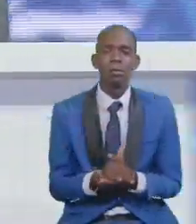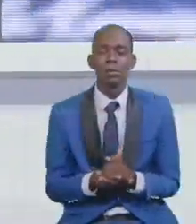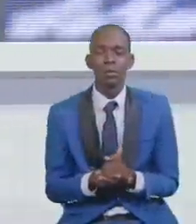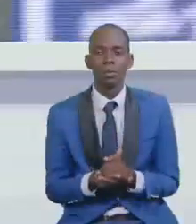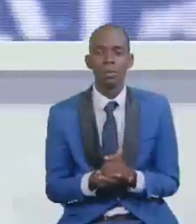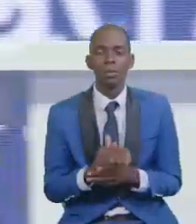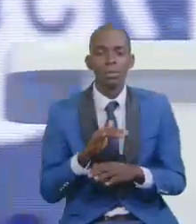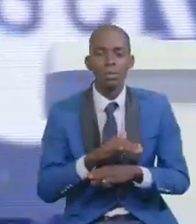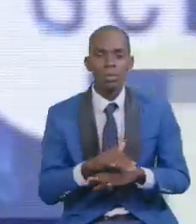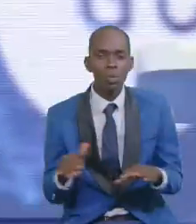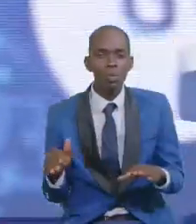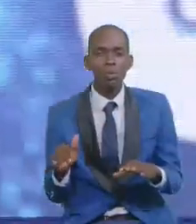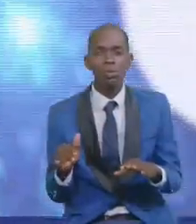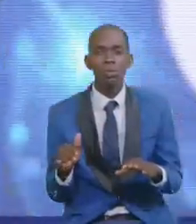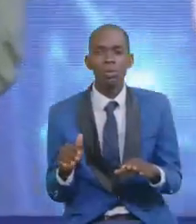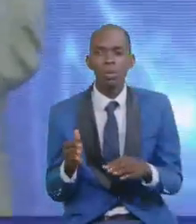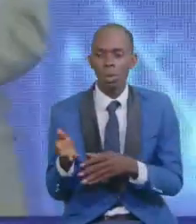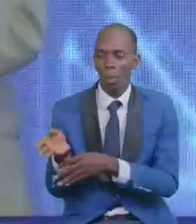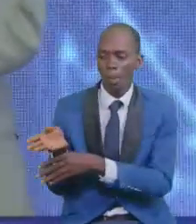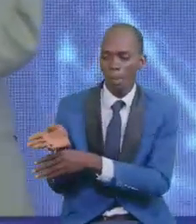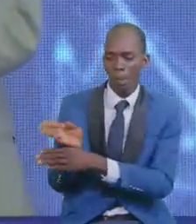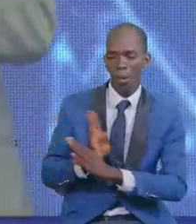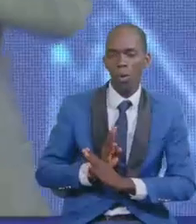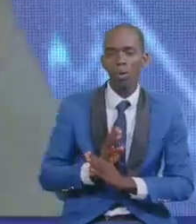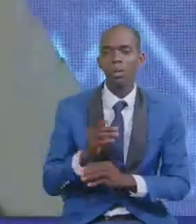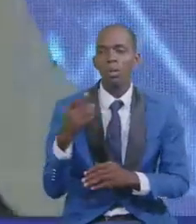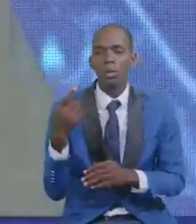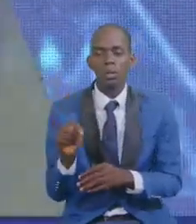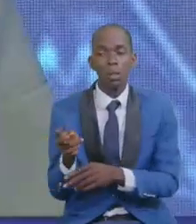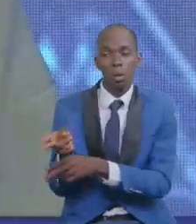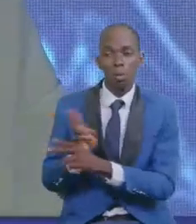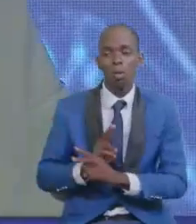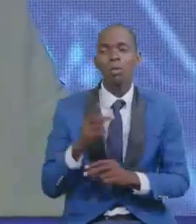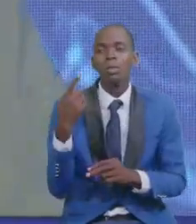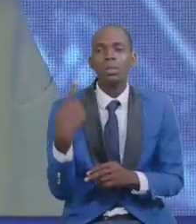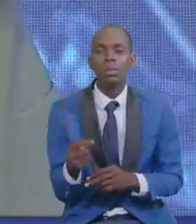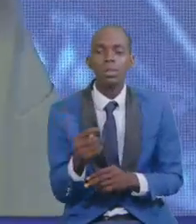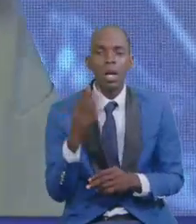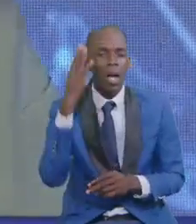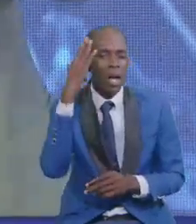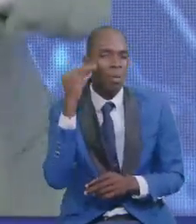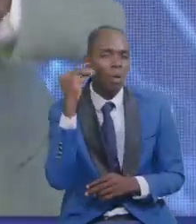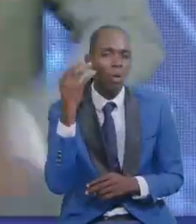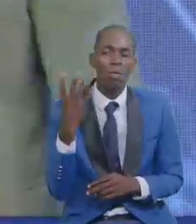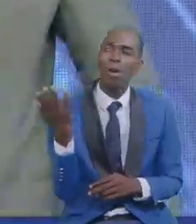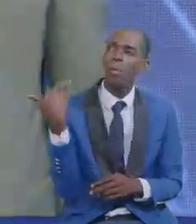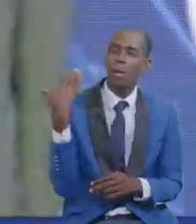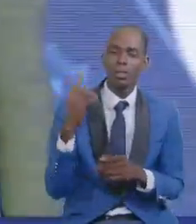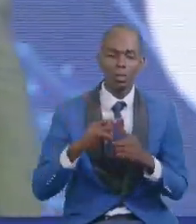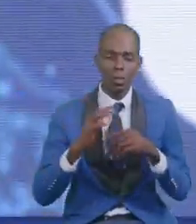don't borrow the experience of the past to plan the